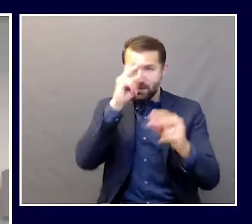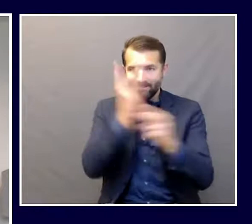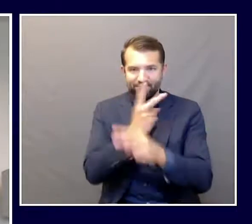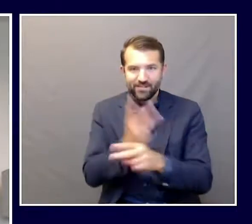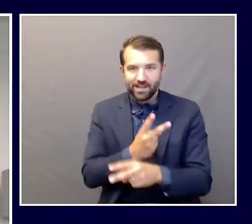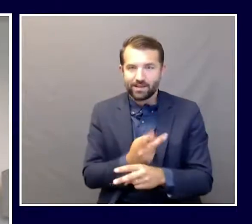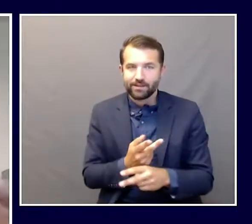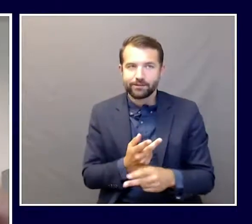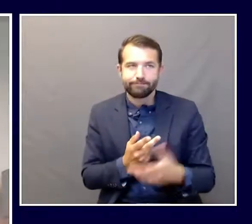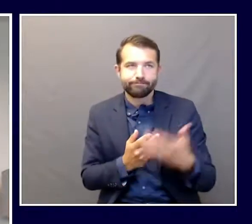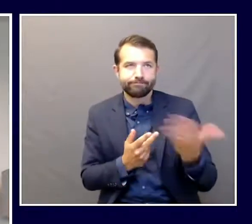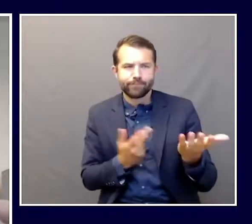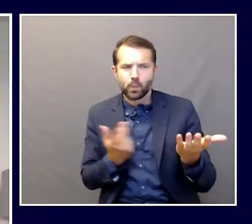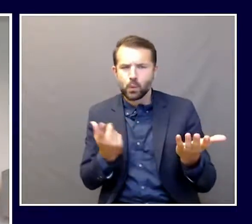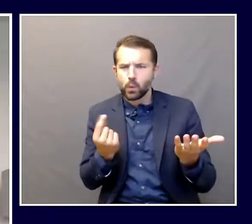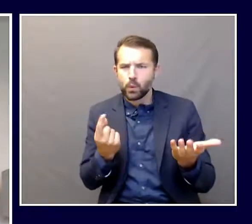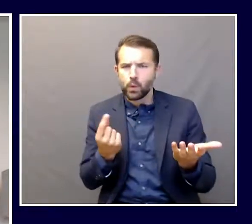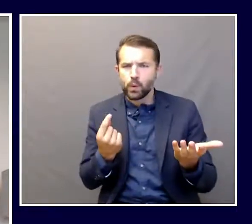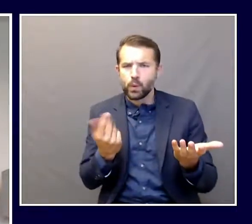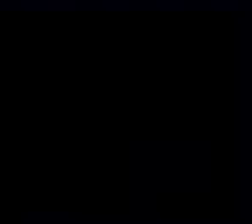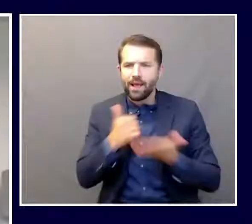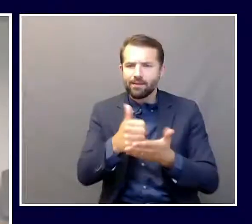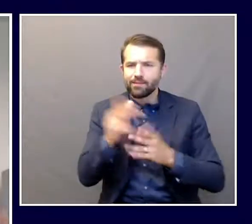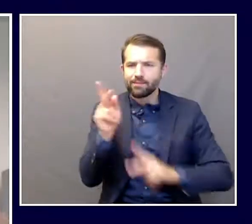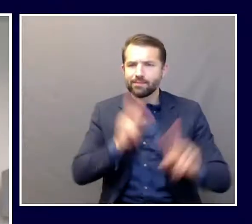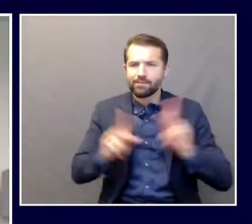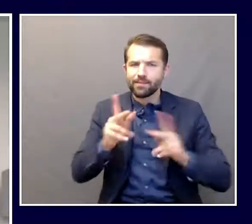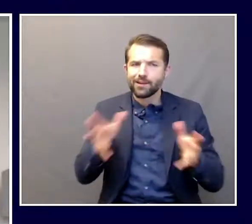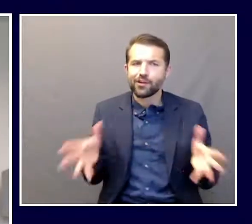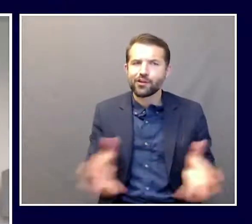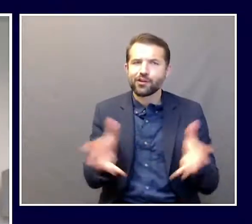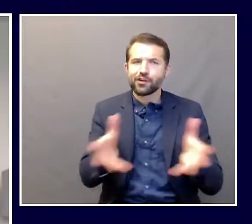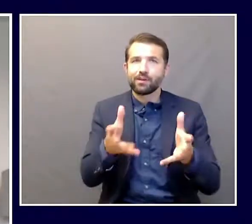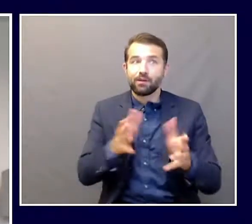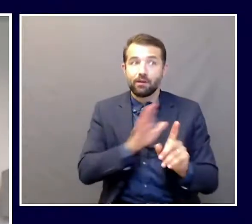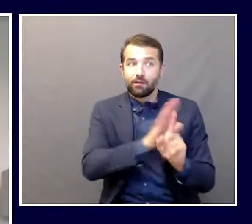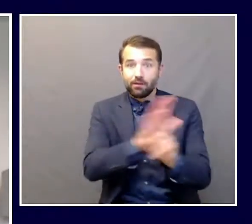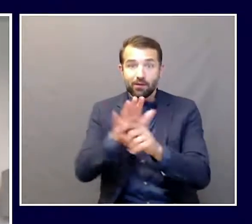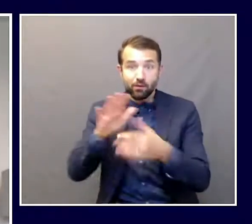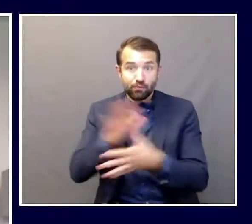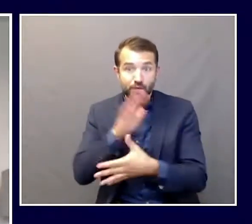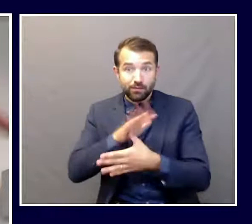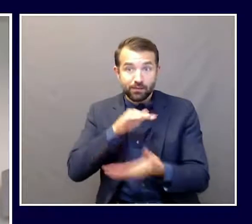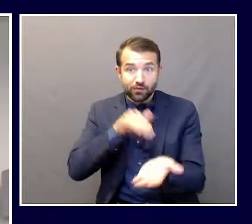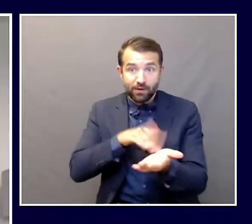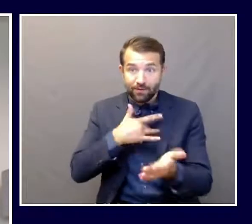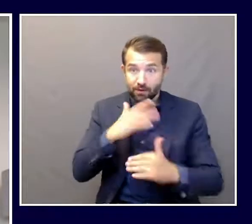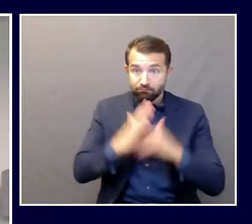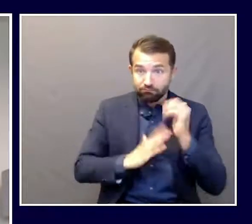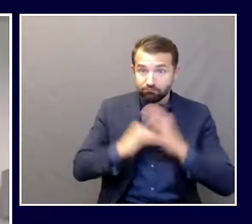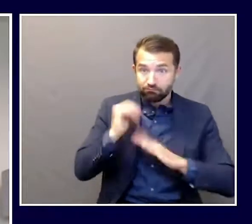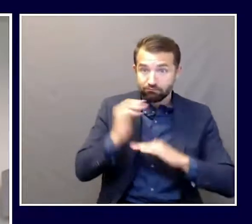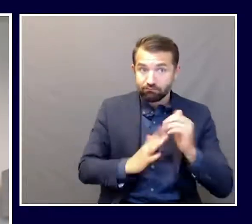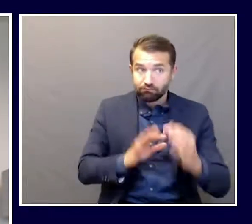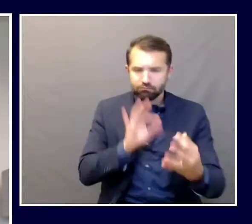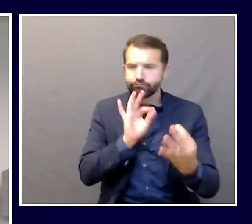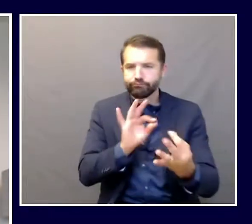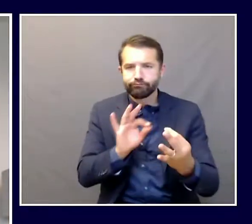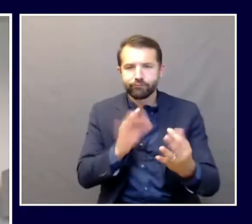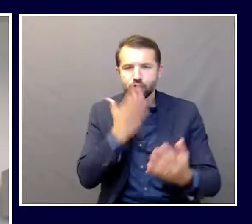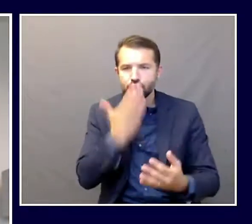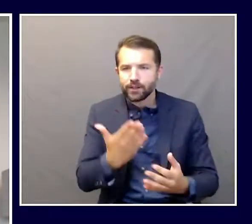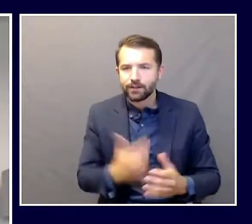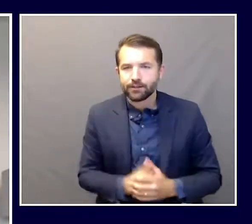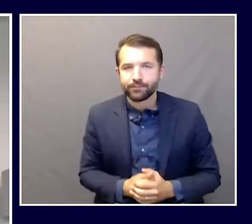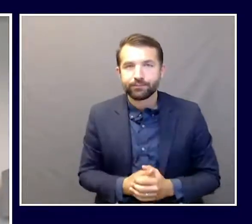all practices. So I've asked our immunization team to zero in on parts of the state where we know there's a lot of doctors' offices,